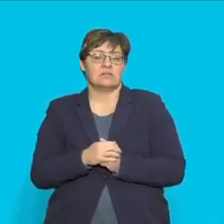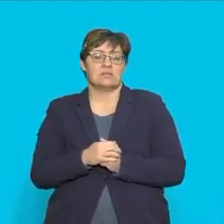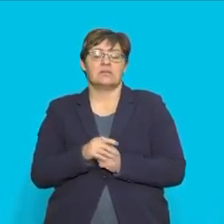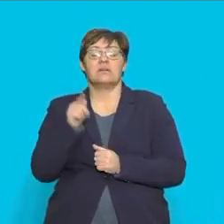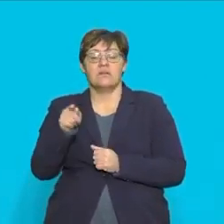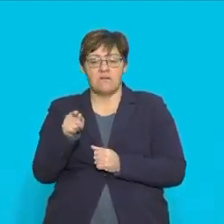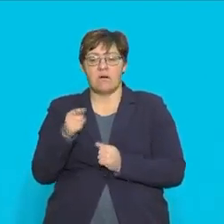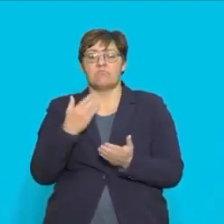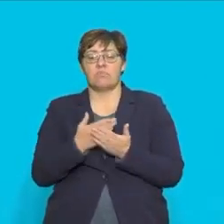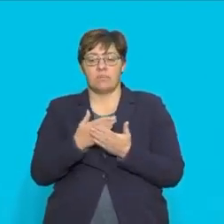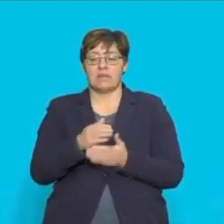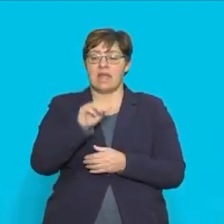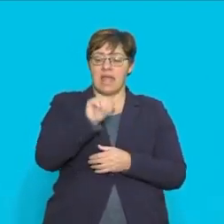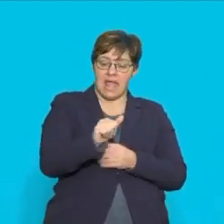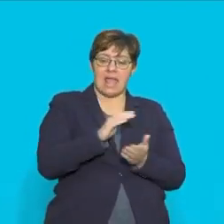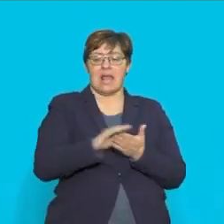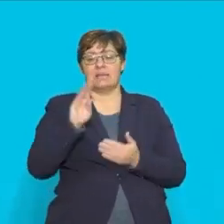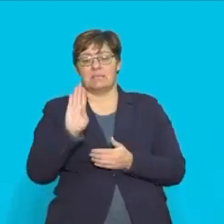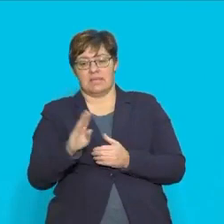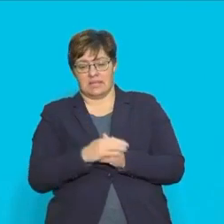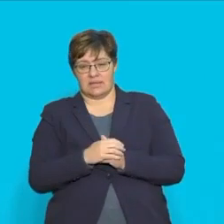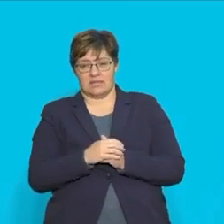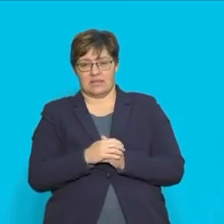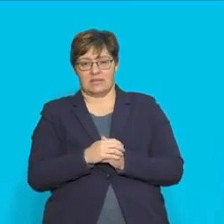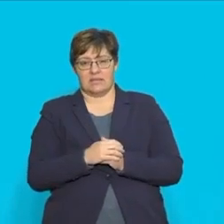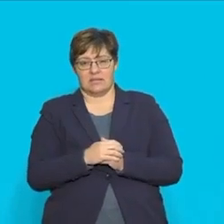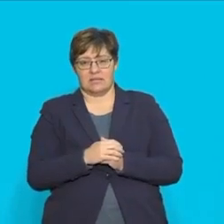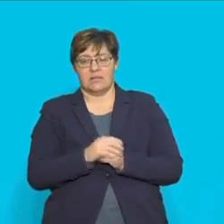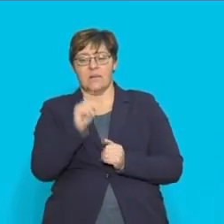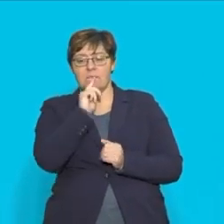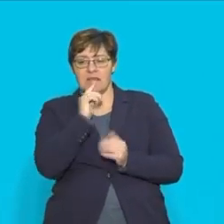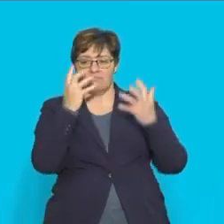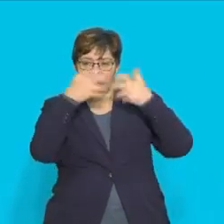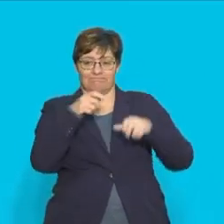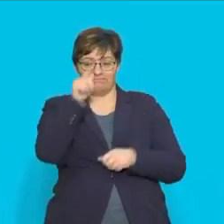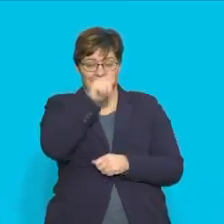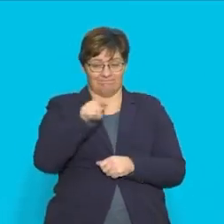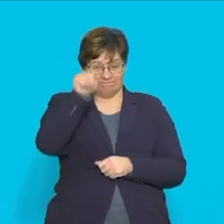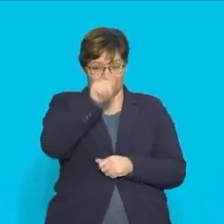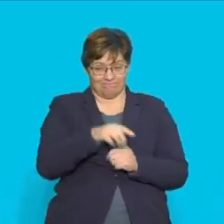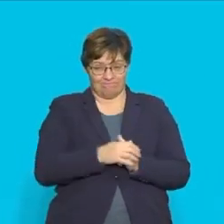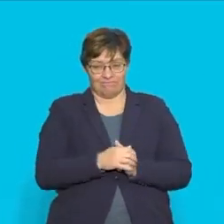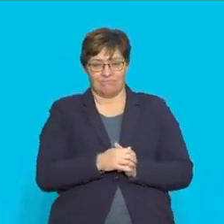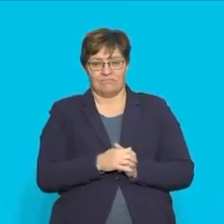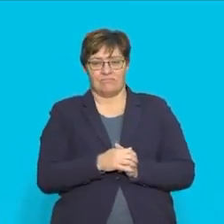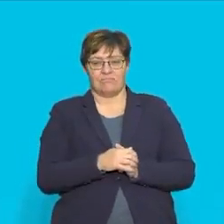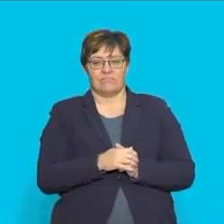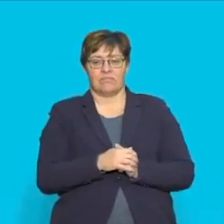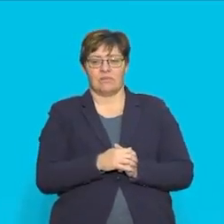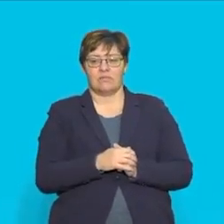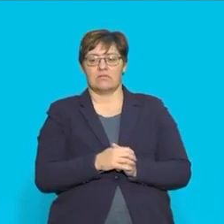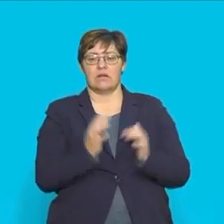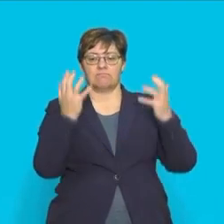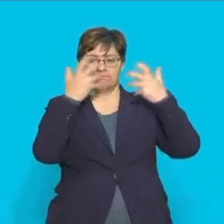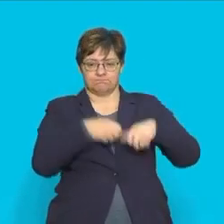for? The probability of A and B, which is the intersection there. So let's